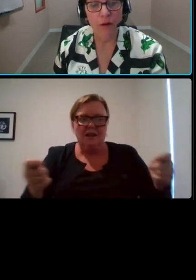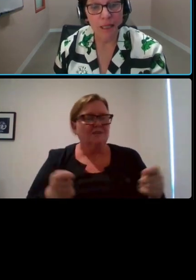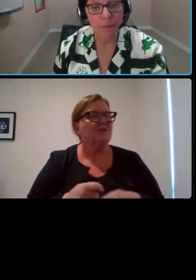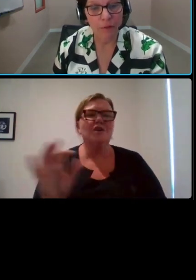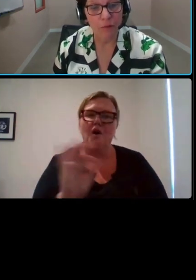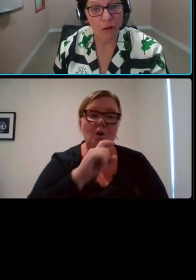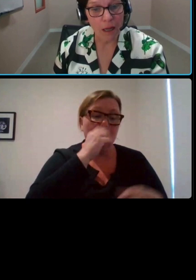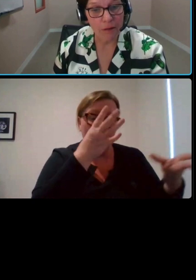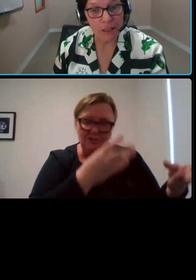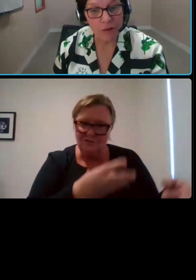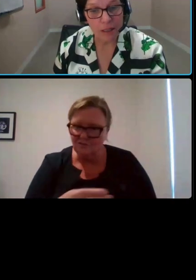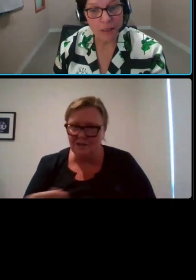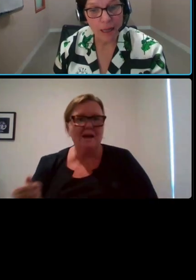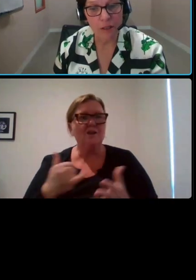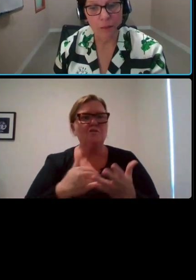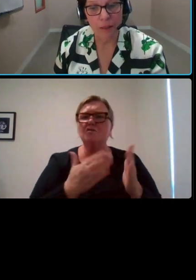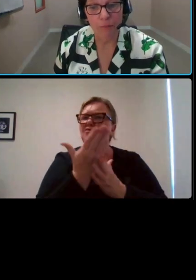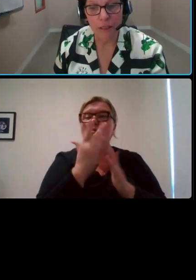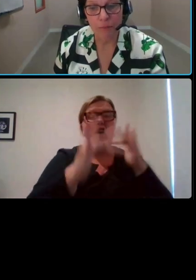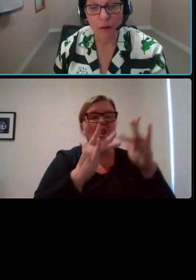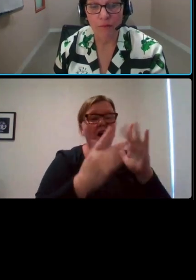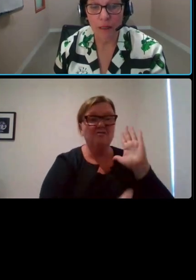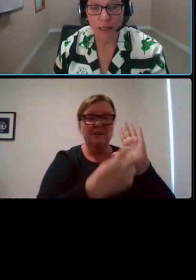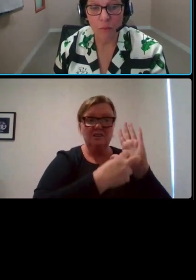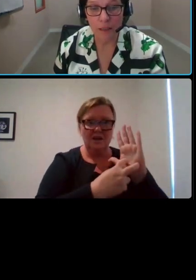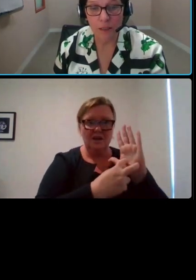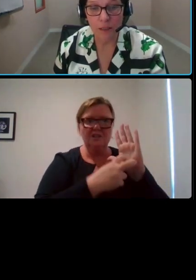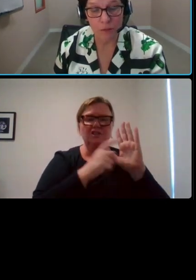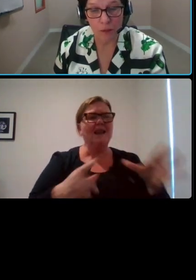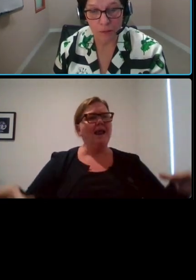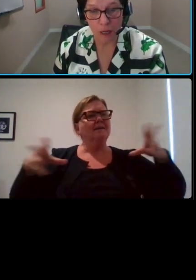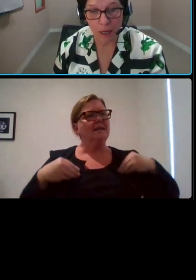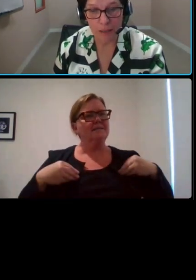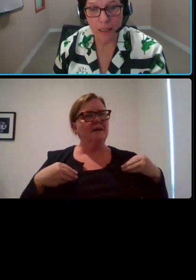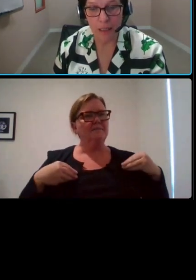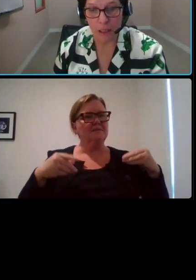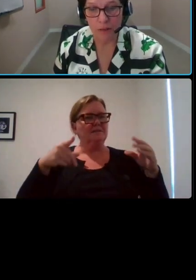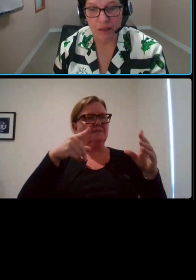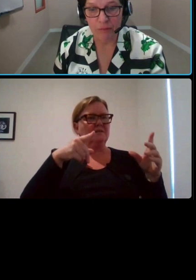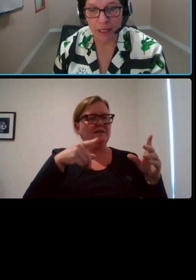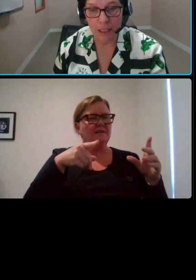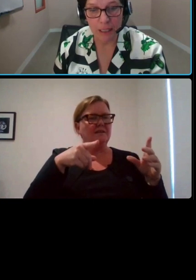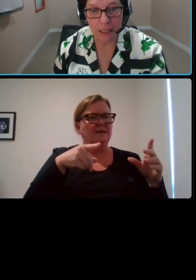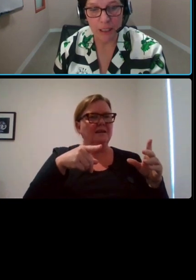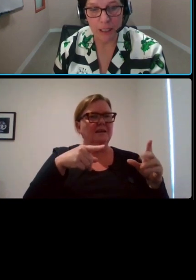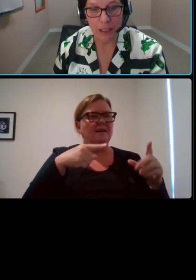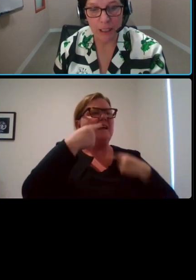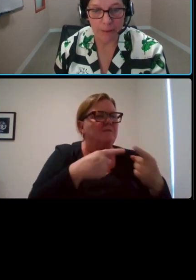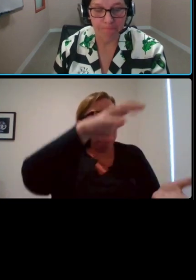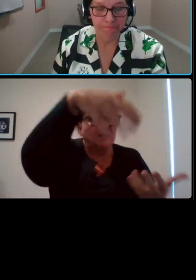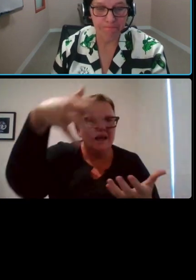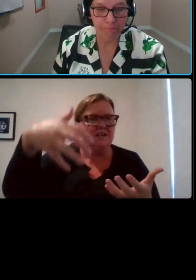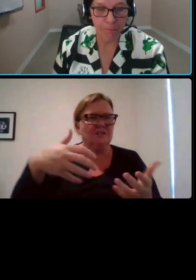providers, for example, through online registration and adopting the principle of collect once, use multiple times in terms of information collection